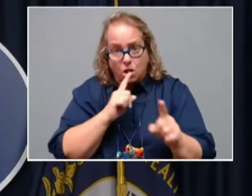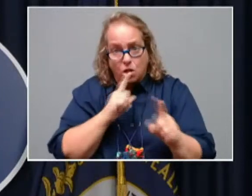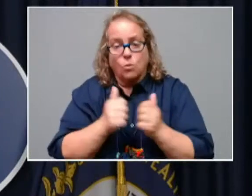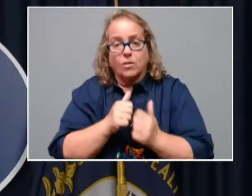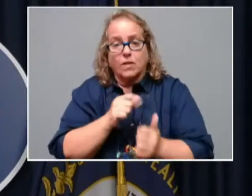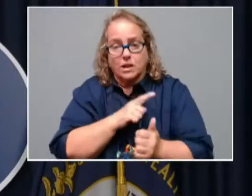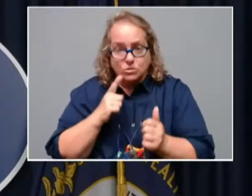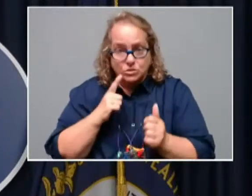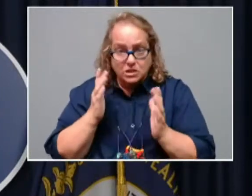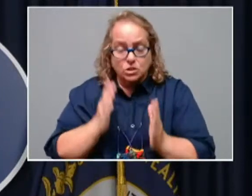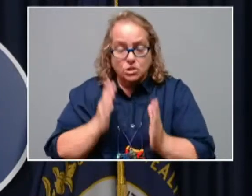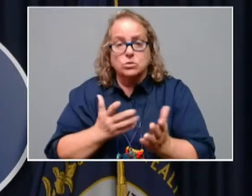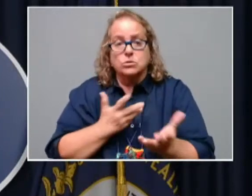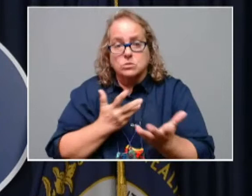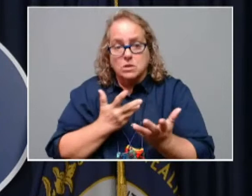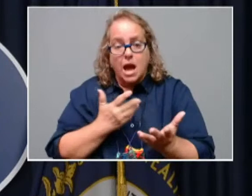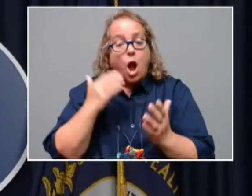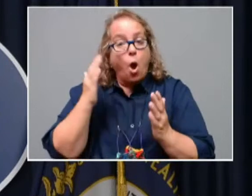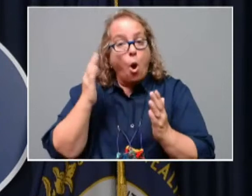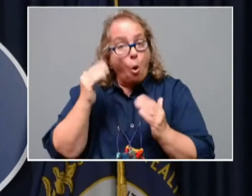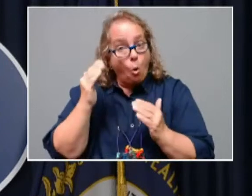certainly hope that they will,